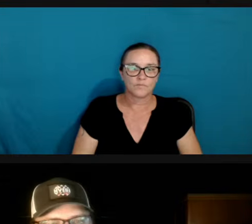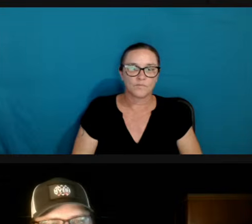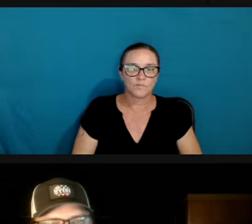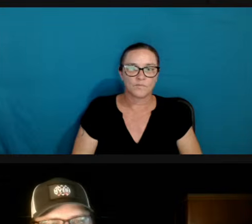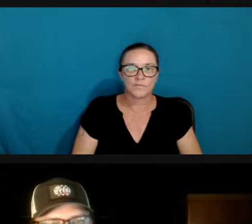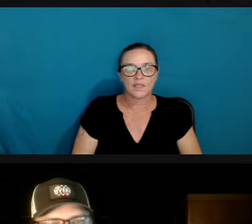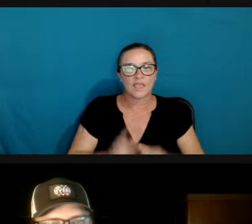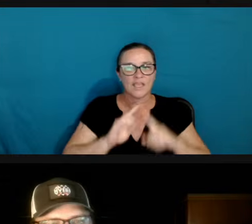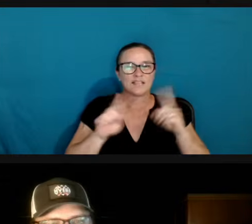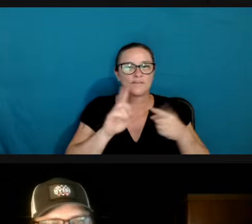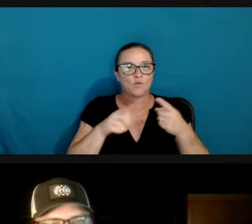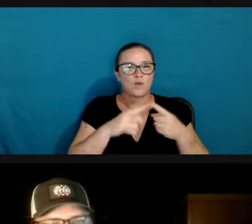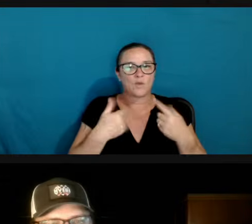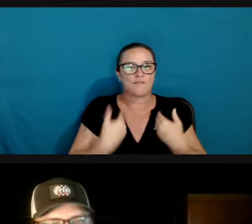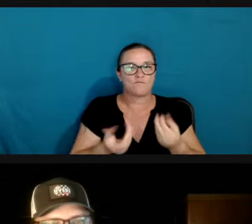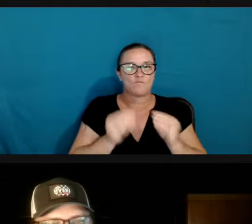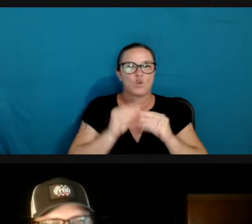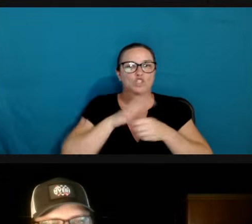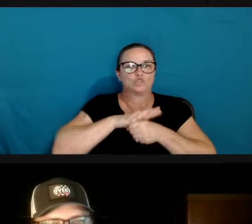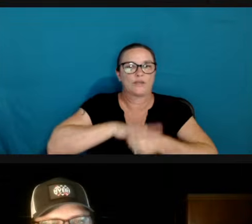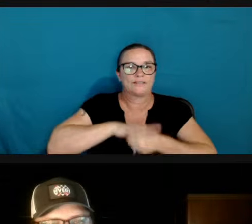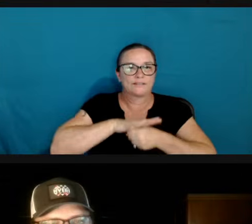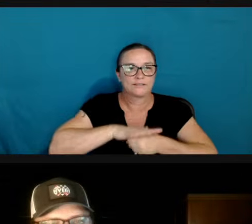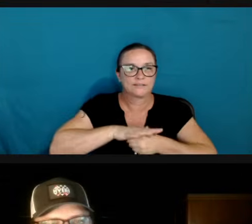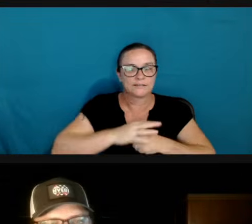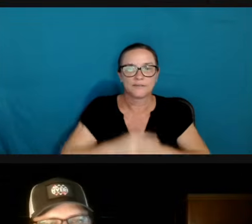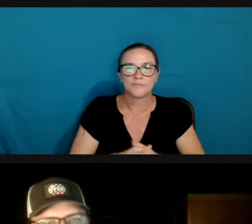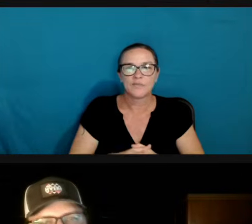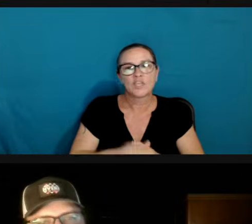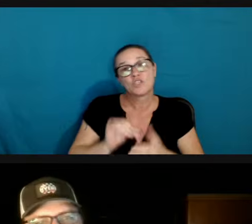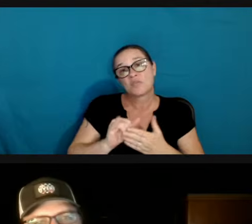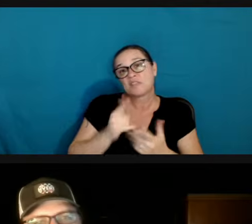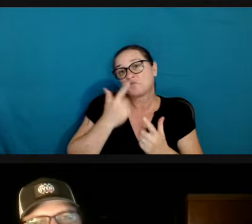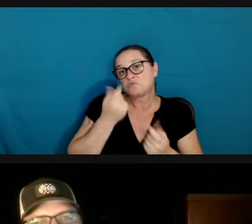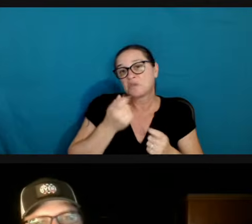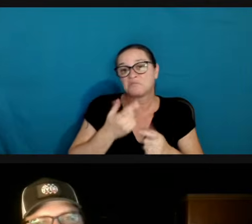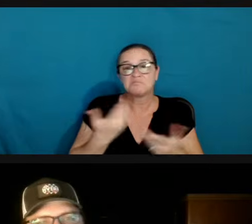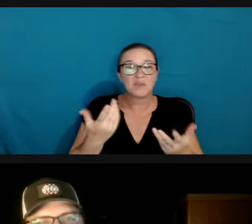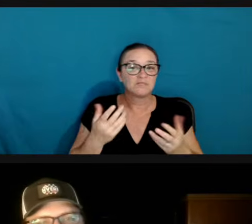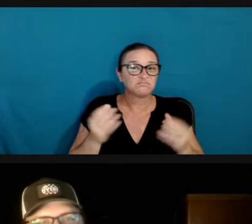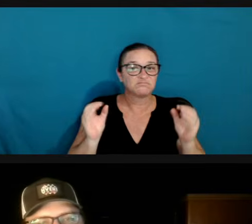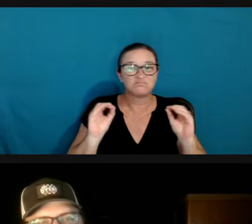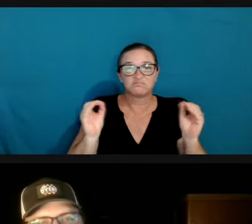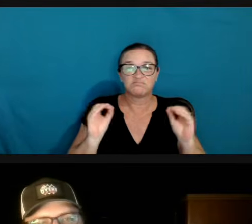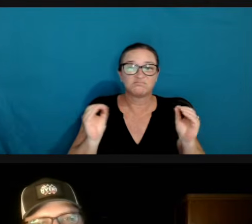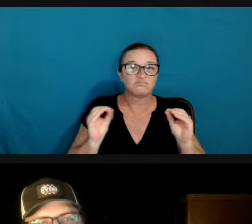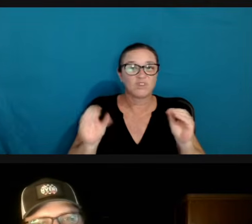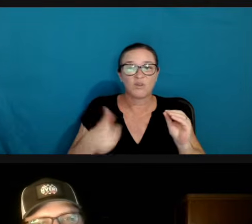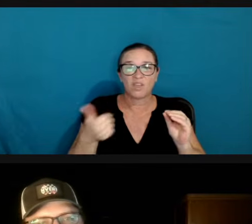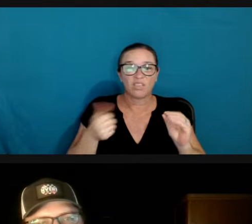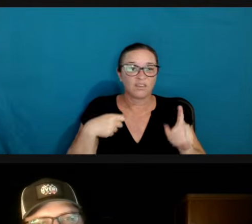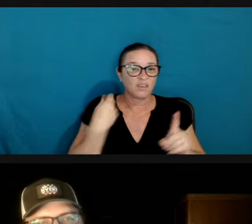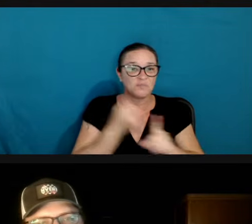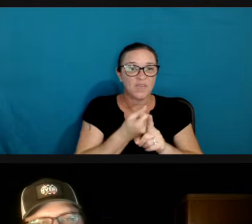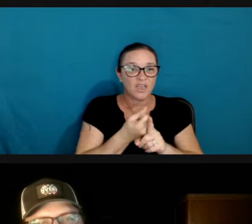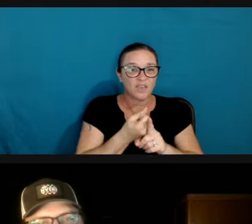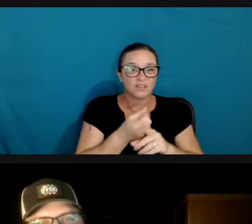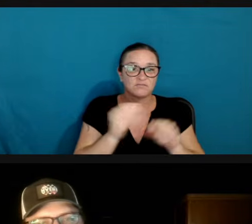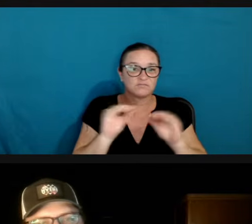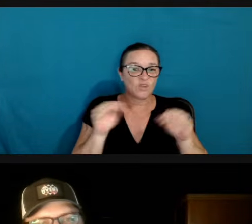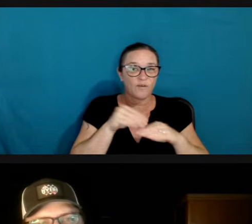stress. So that's maybe the most curious impact. Otherwise, we have had no impact of no real effect on the